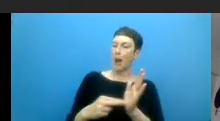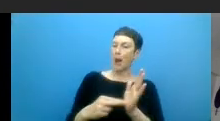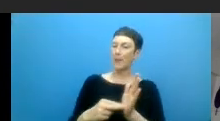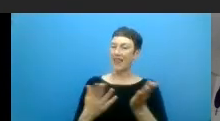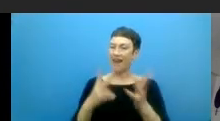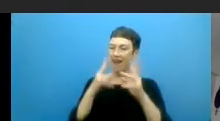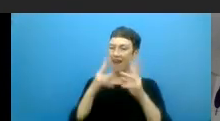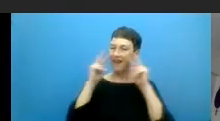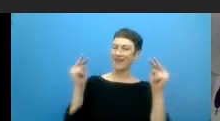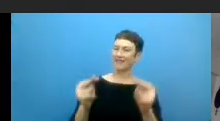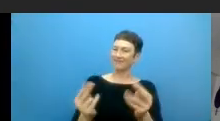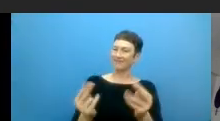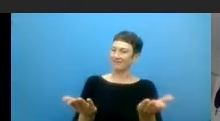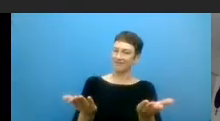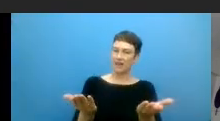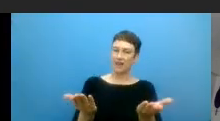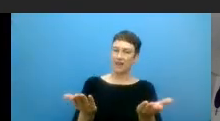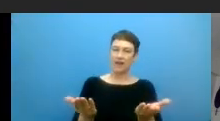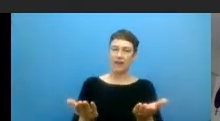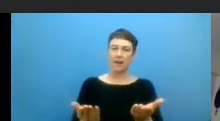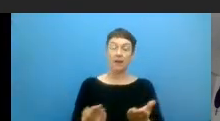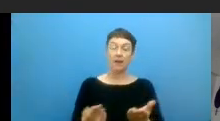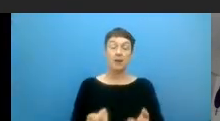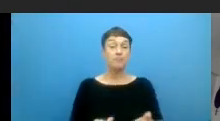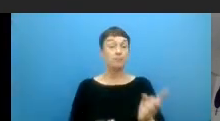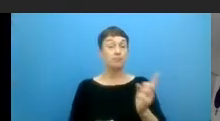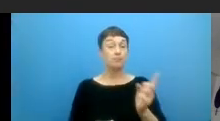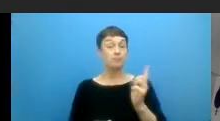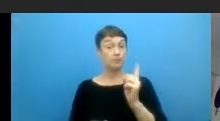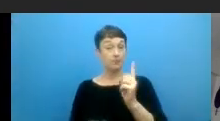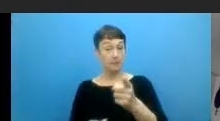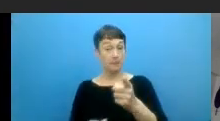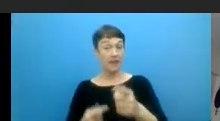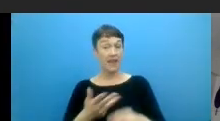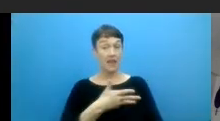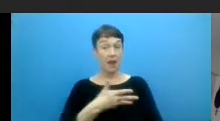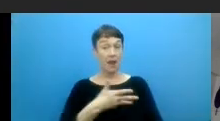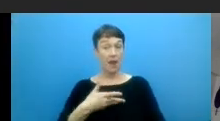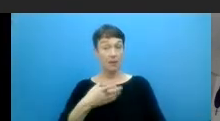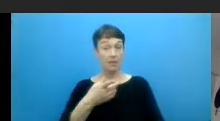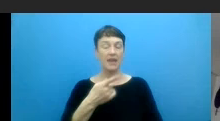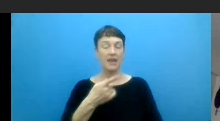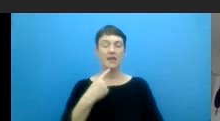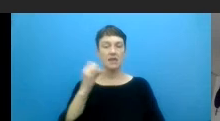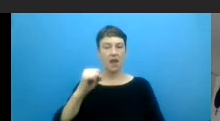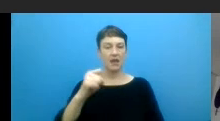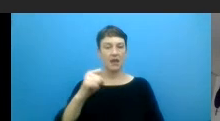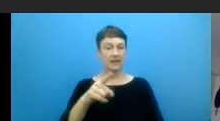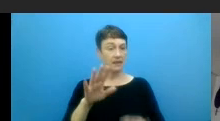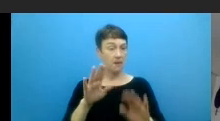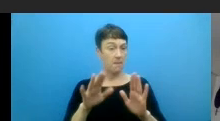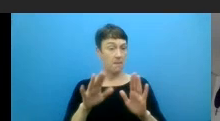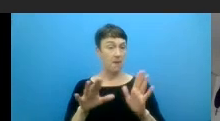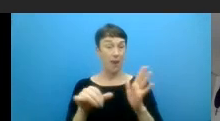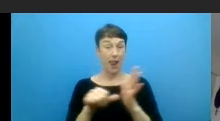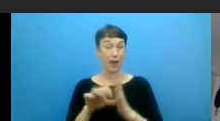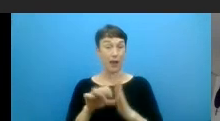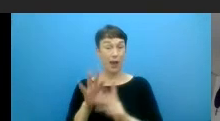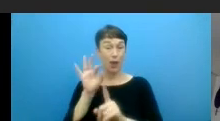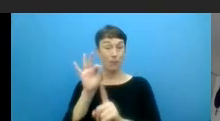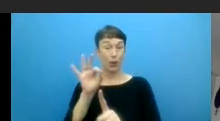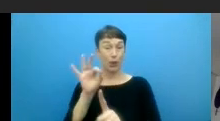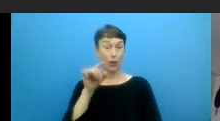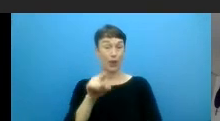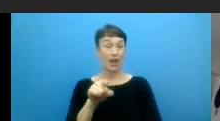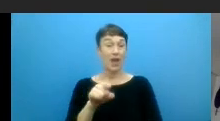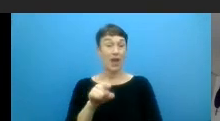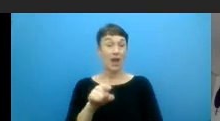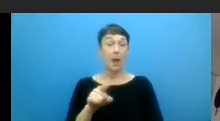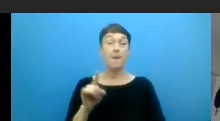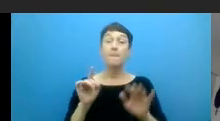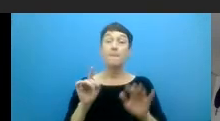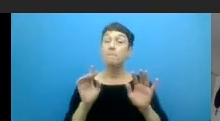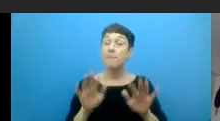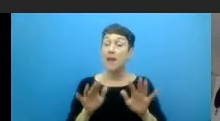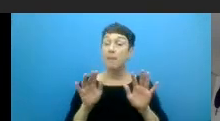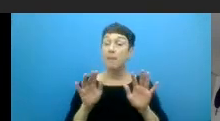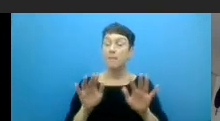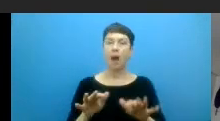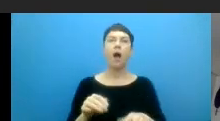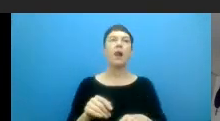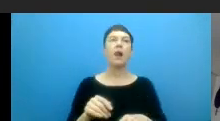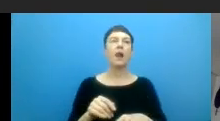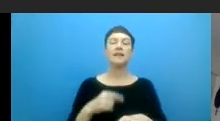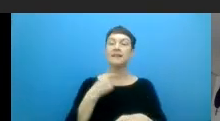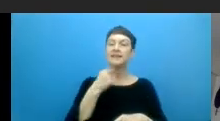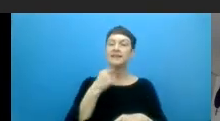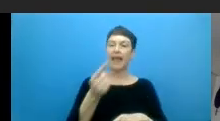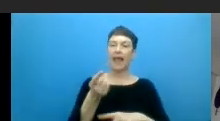Yeah, I think that's an incredibly important point. I think quite often lecturers say, okay,